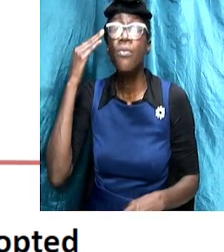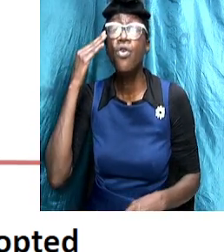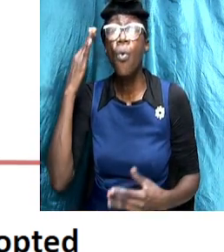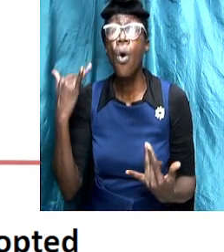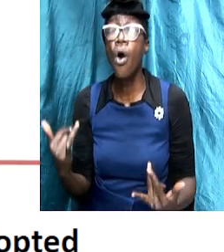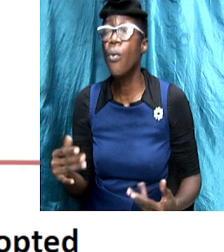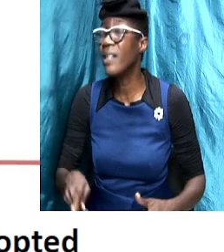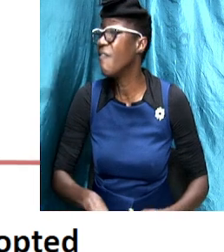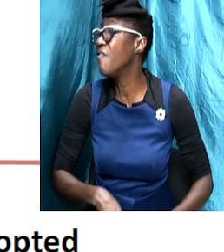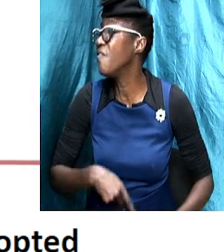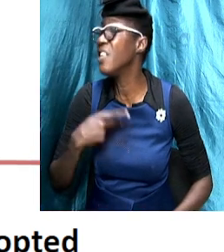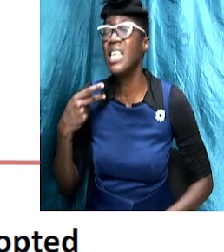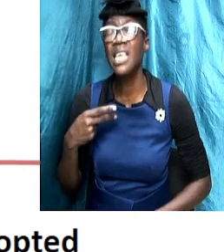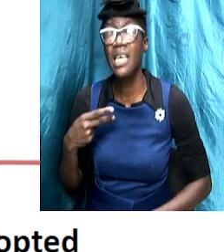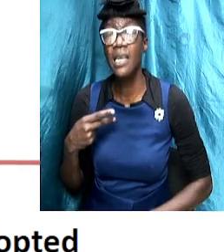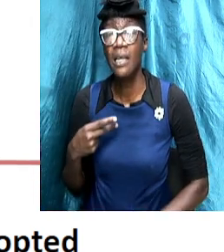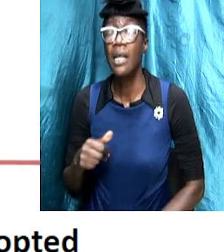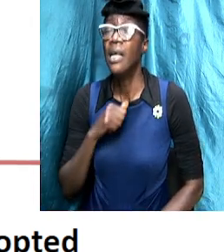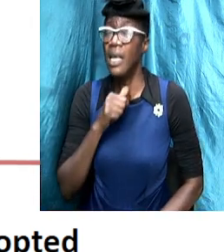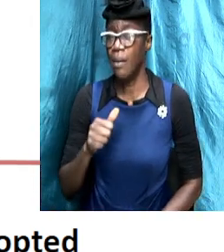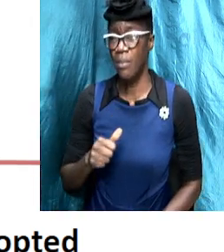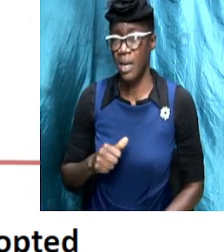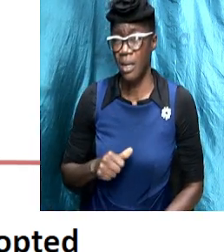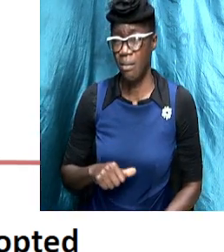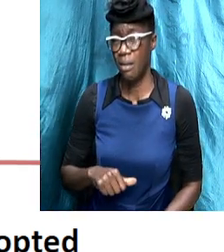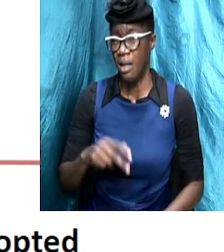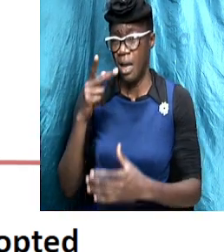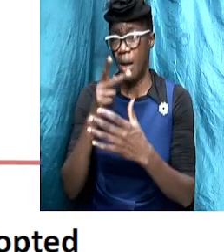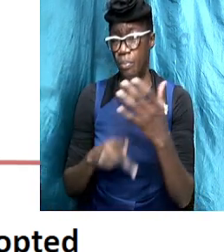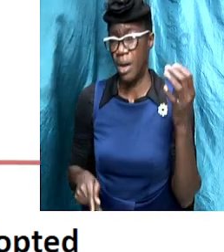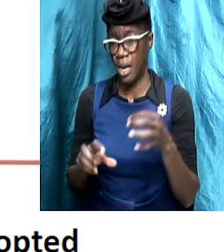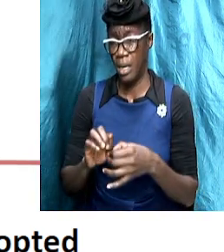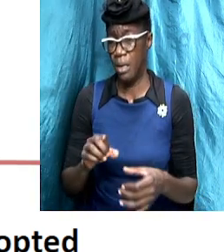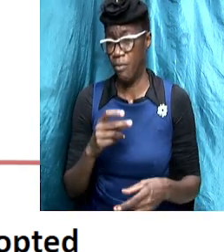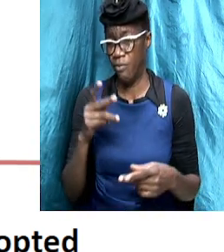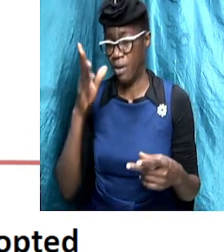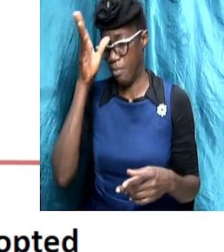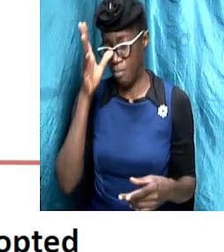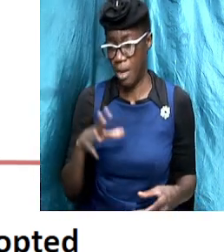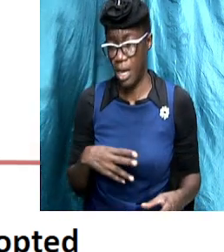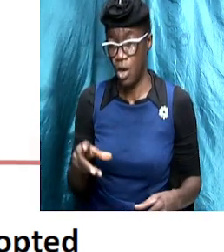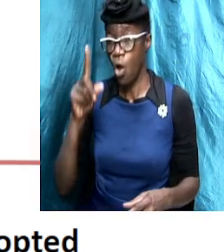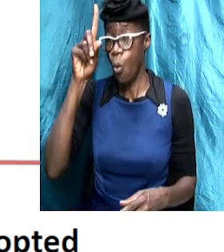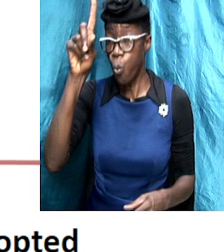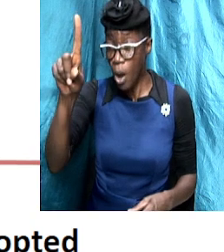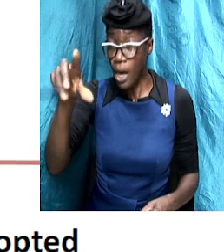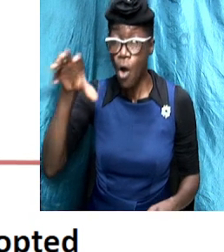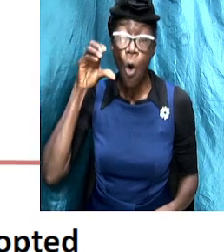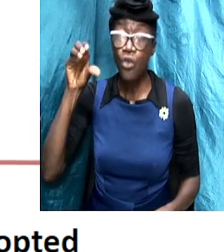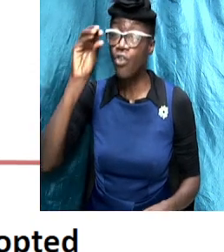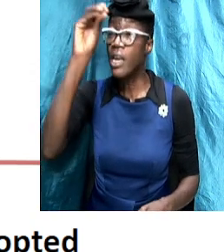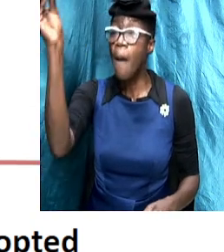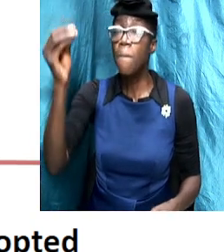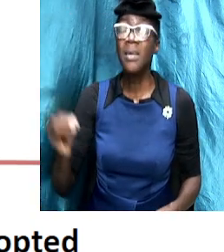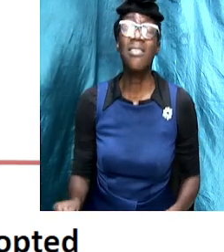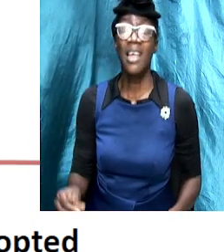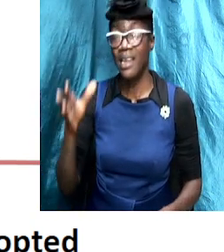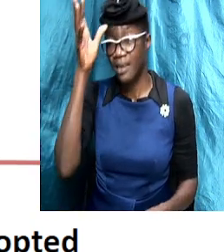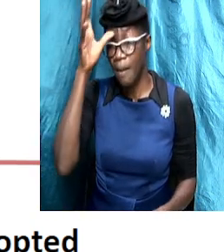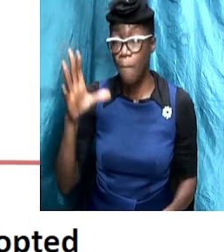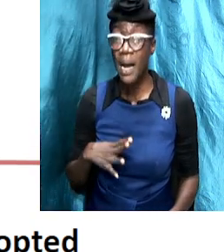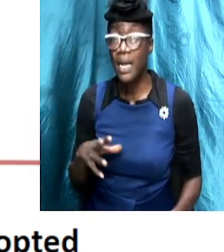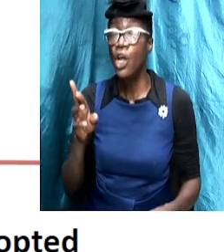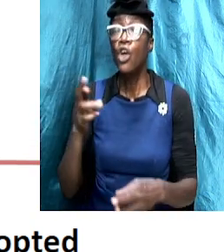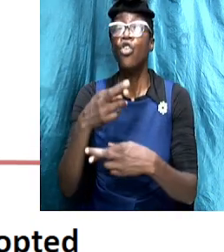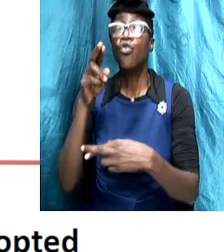felt. He was not a phantom man. He was 100% man. And he had to be 100% man so that he could